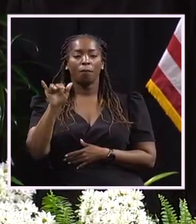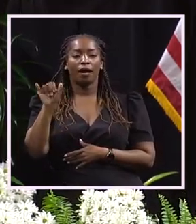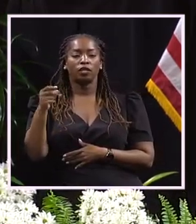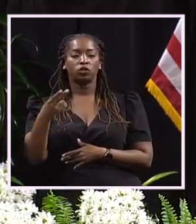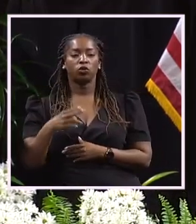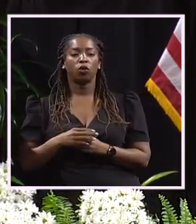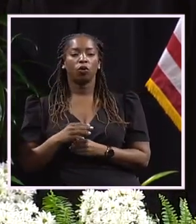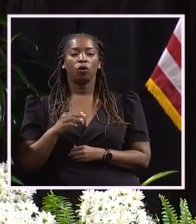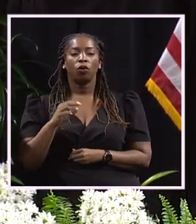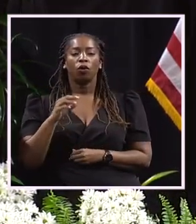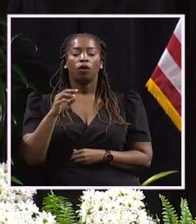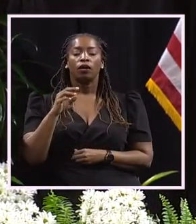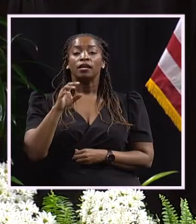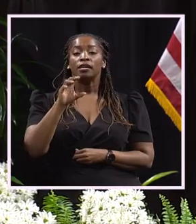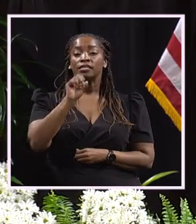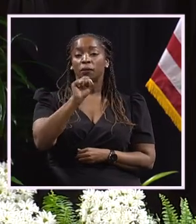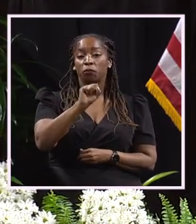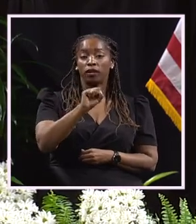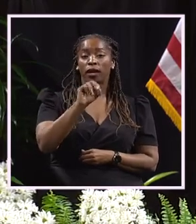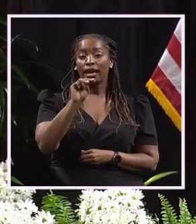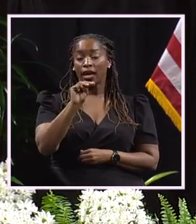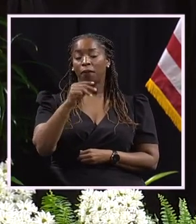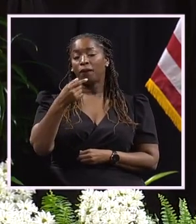Sabrina N. Garcia, MBA,